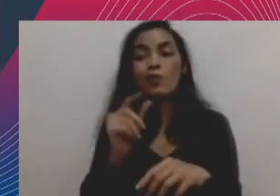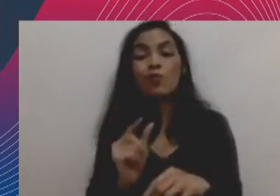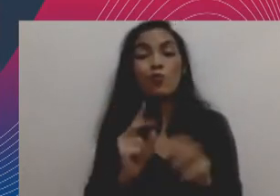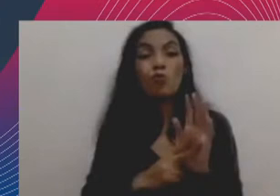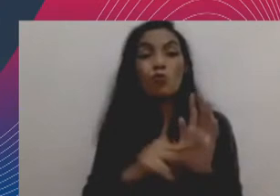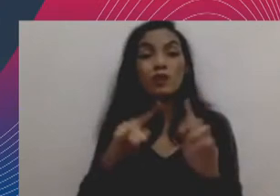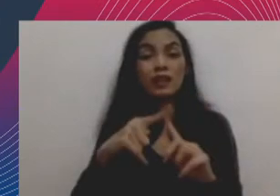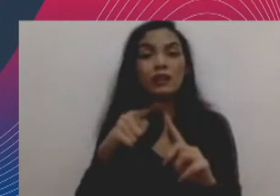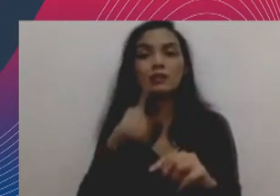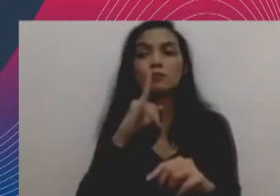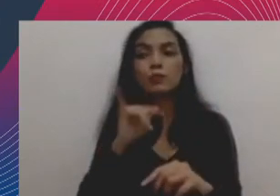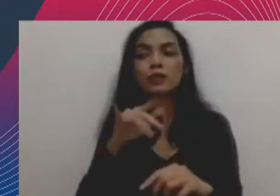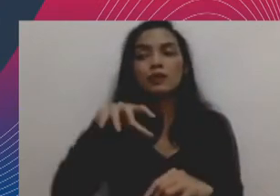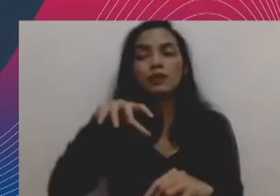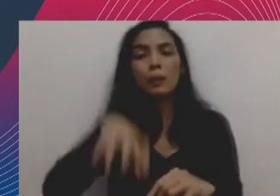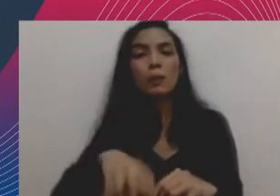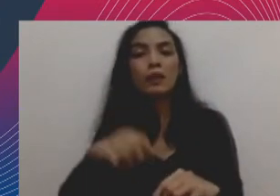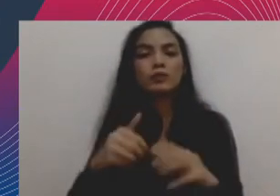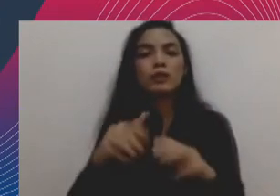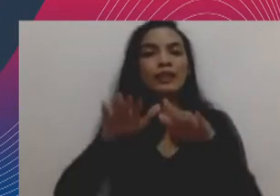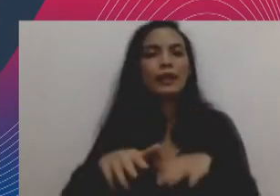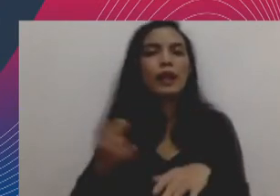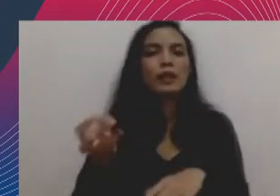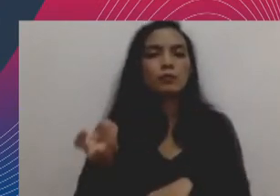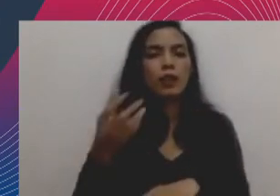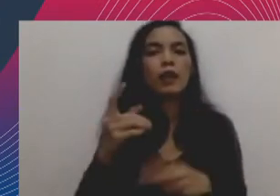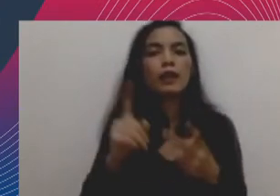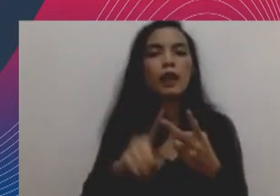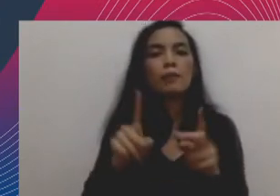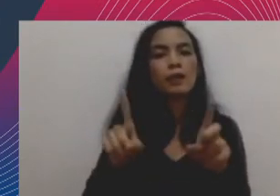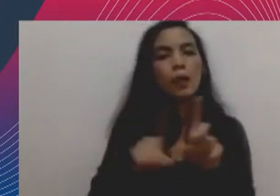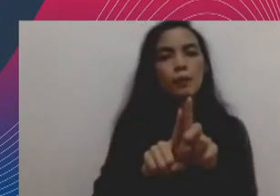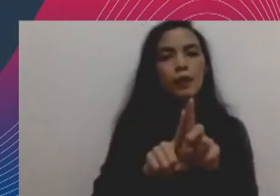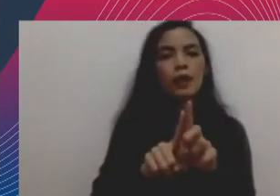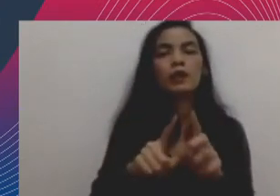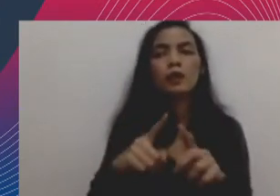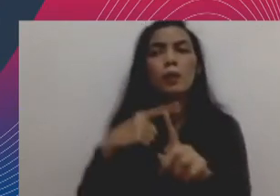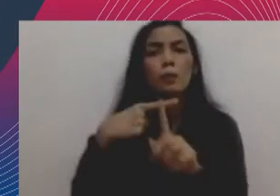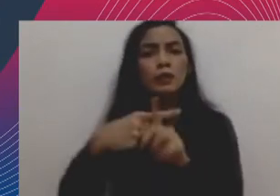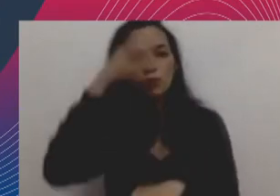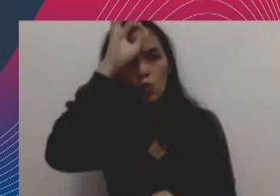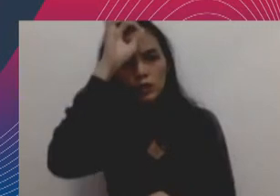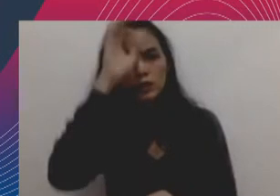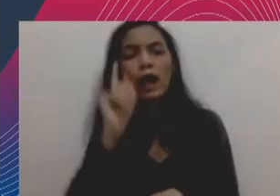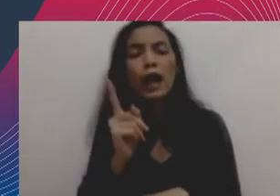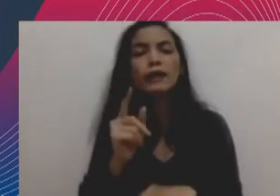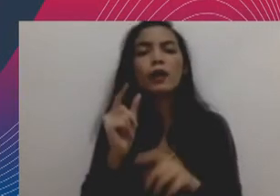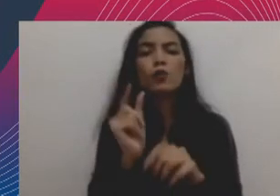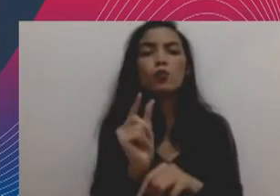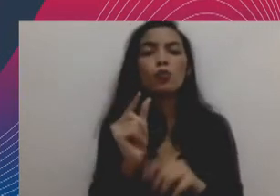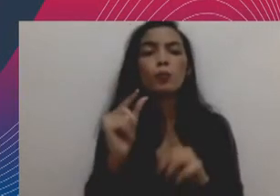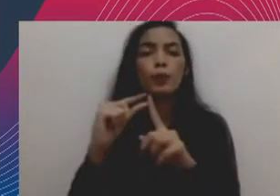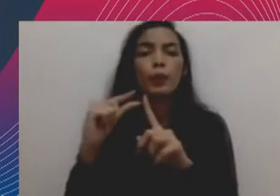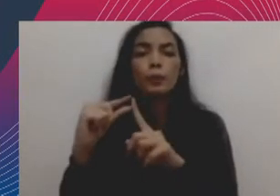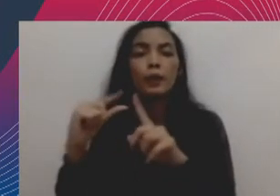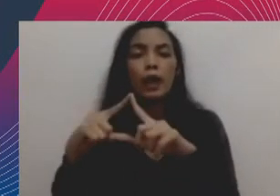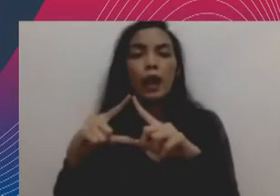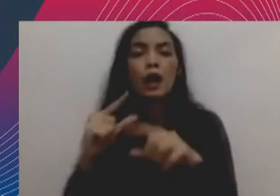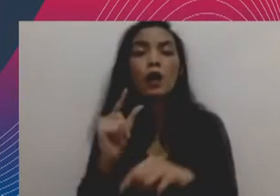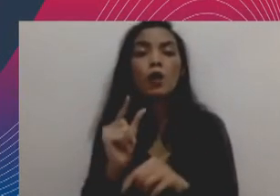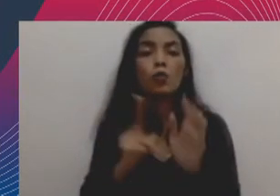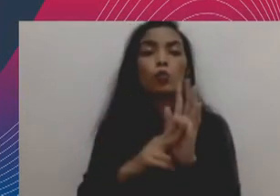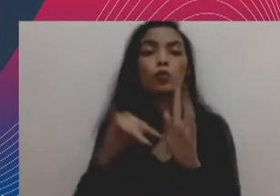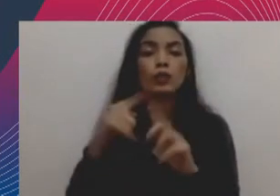shelter, keamanan, dan lain sebagainya. Begitu juga di polisi sebenarnya ada UPPA, Unit Perlindungan Perempuan dan Anak, yang dikelola biasanya